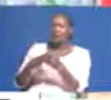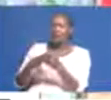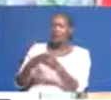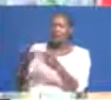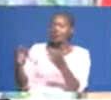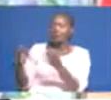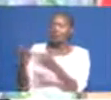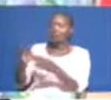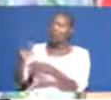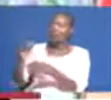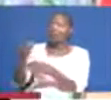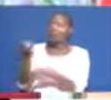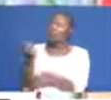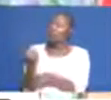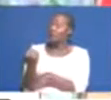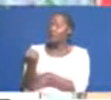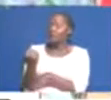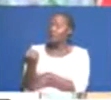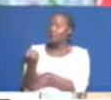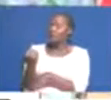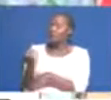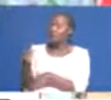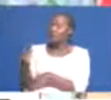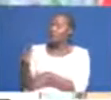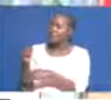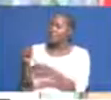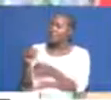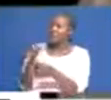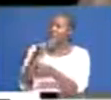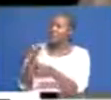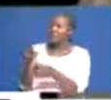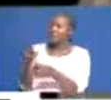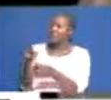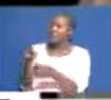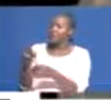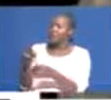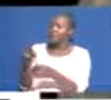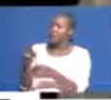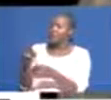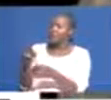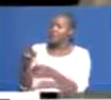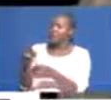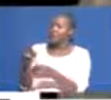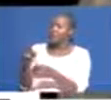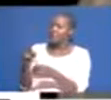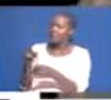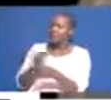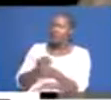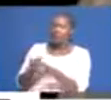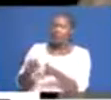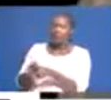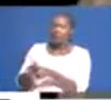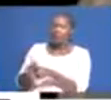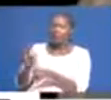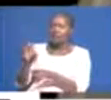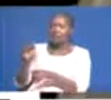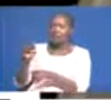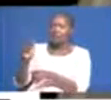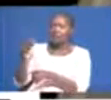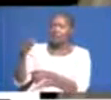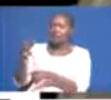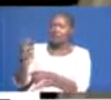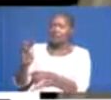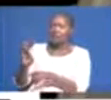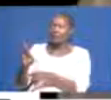Five. And Ben Nicholas was also married to Fadhili Williams' sister called Esther John. Wow.